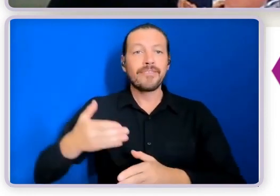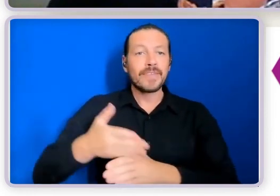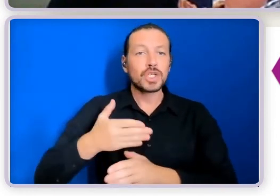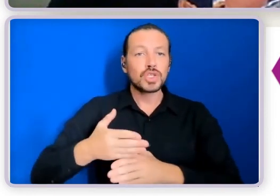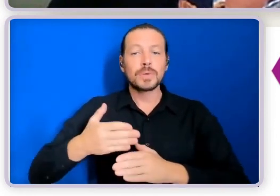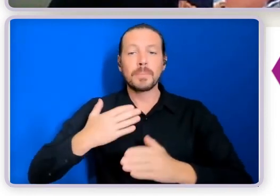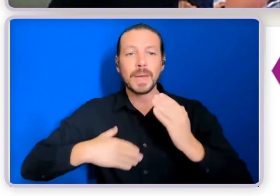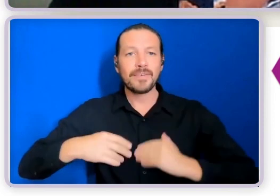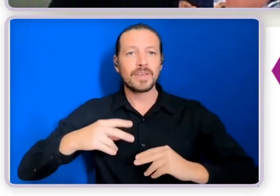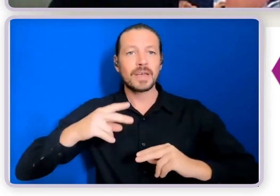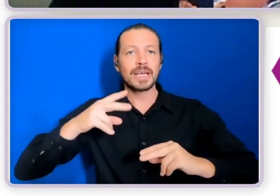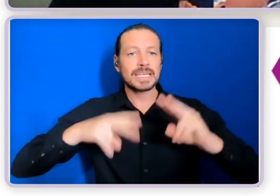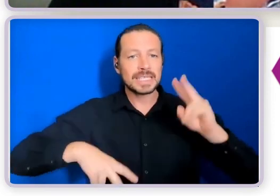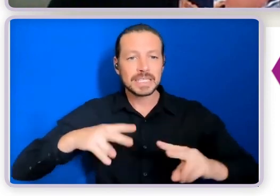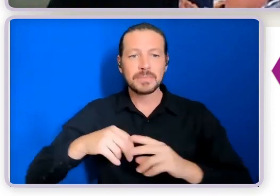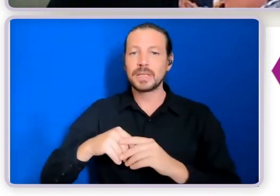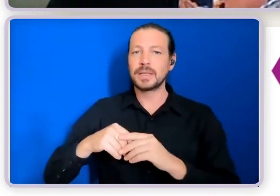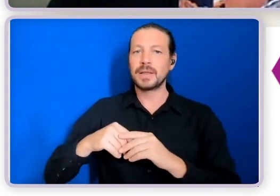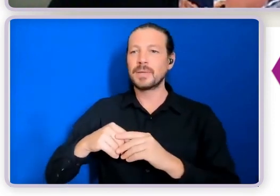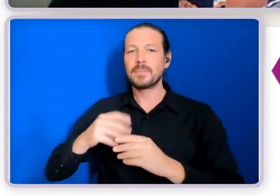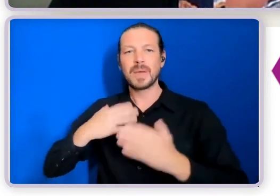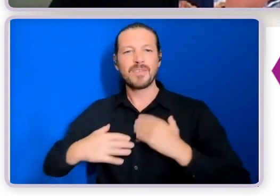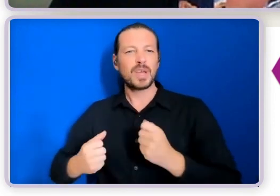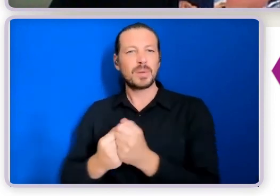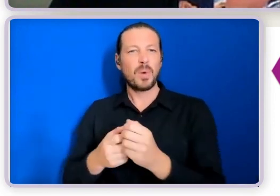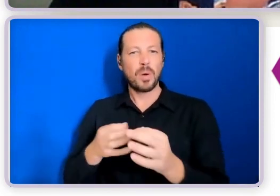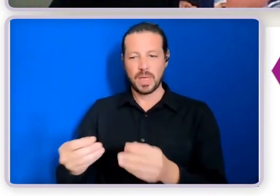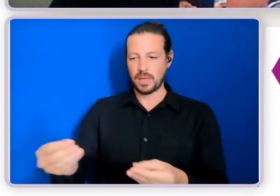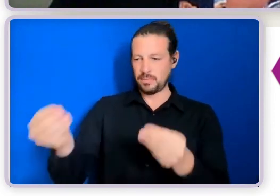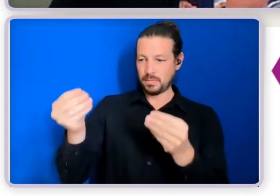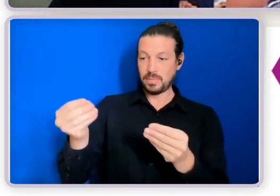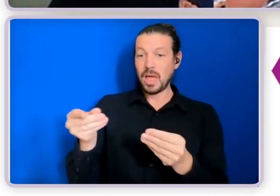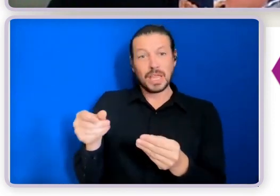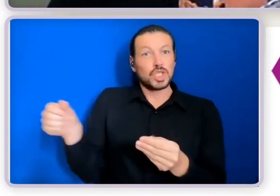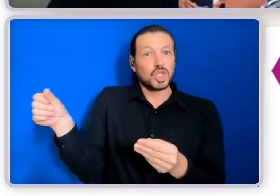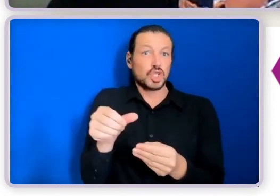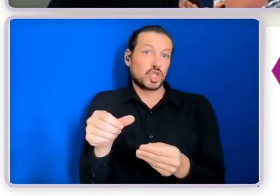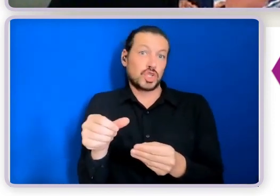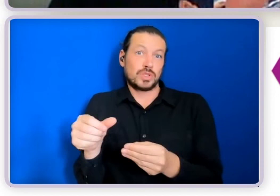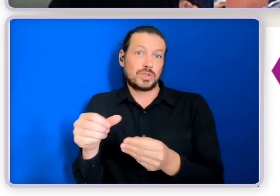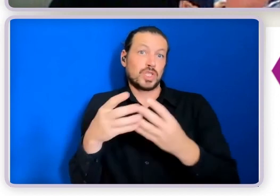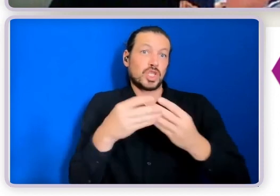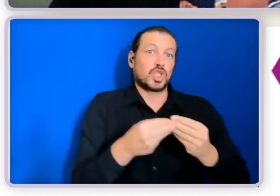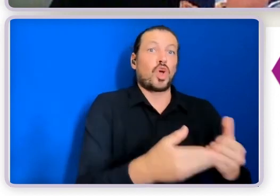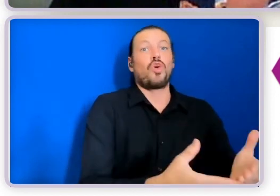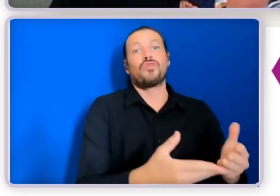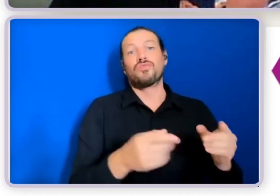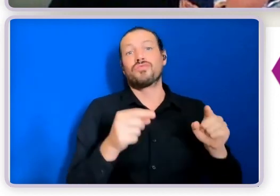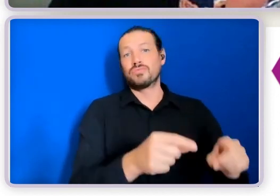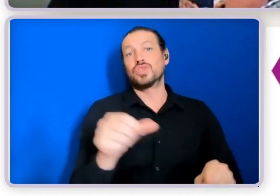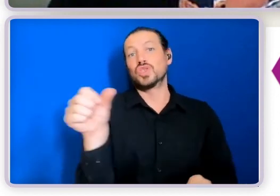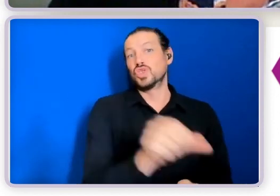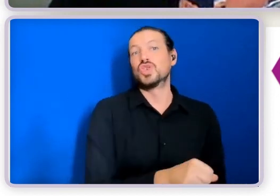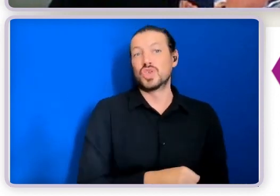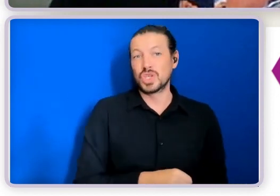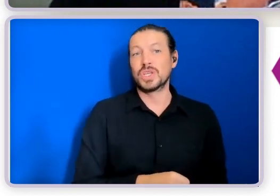plan, they should be fixing things for you. The other thing is, and I